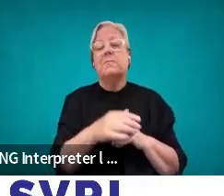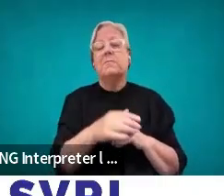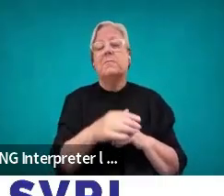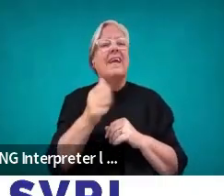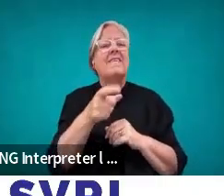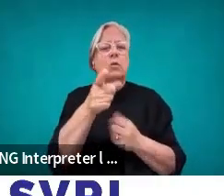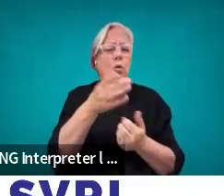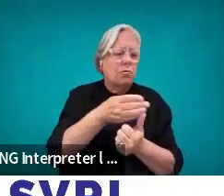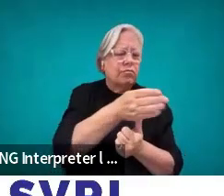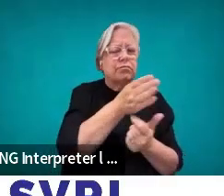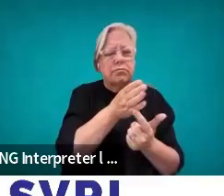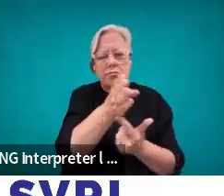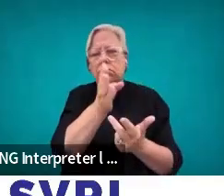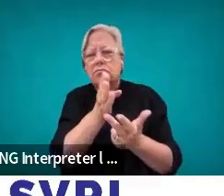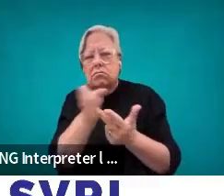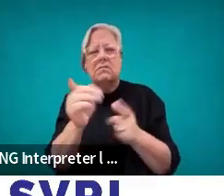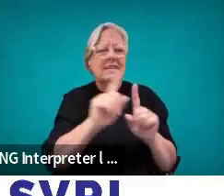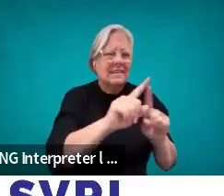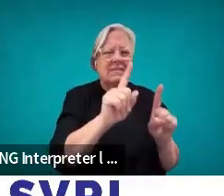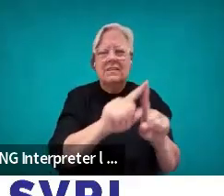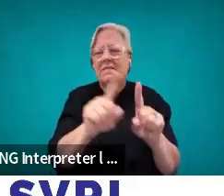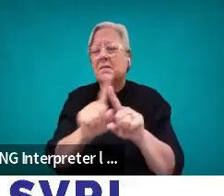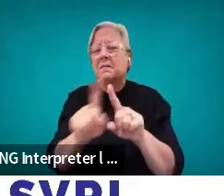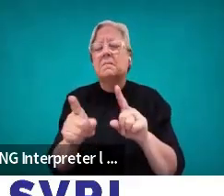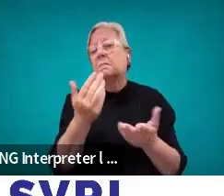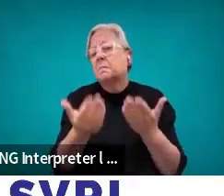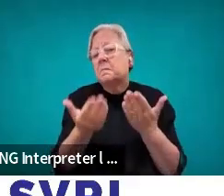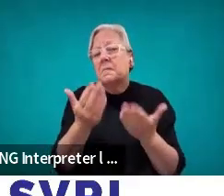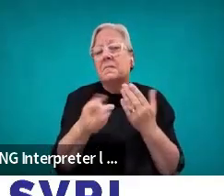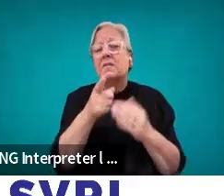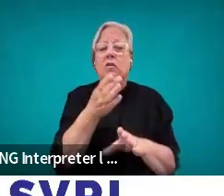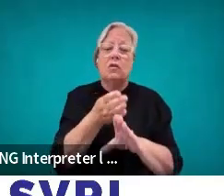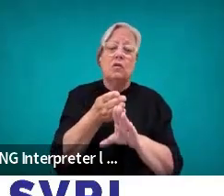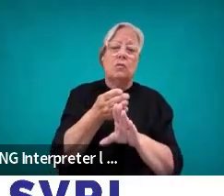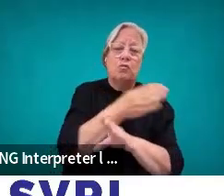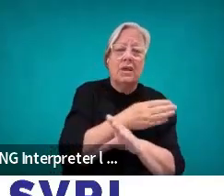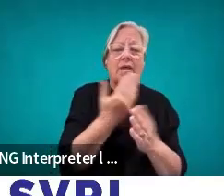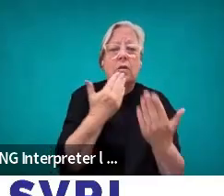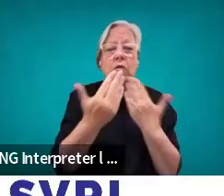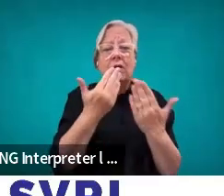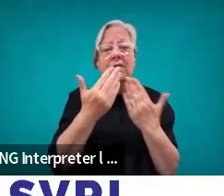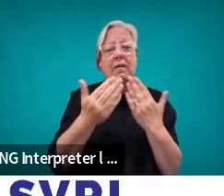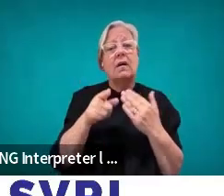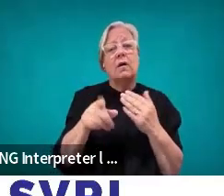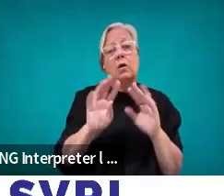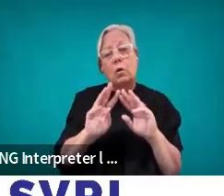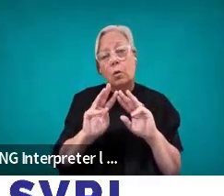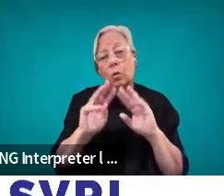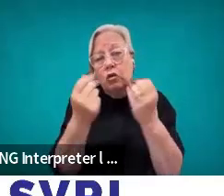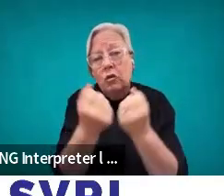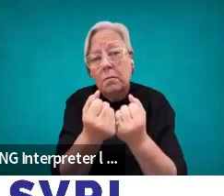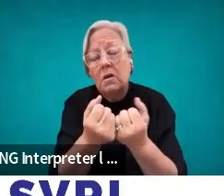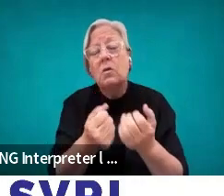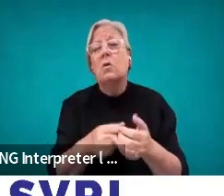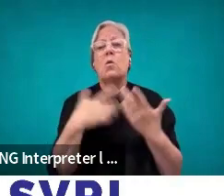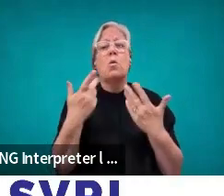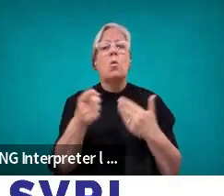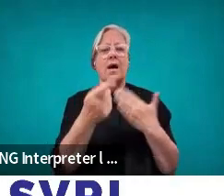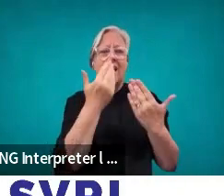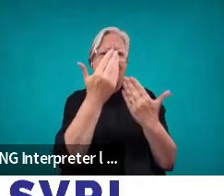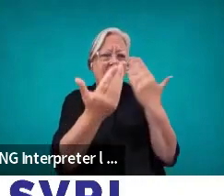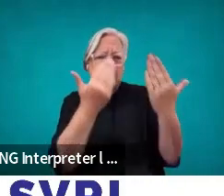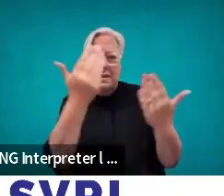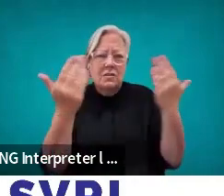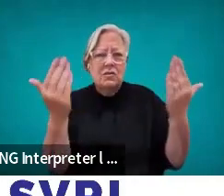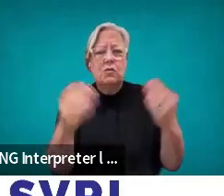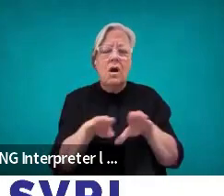all participants. So these could be pre-conference workshops, they could be exhibition spaces, a stand